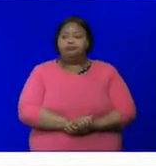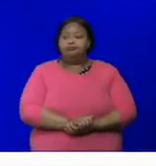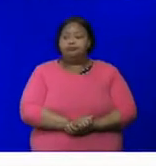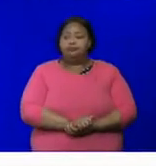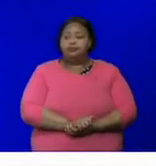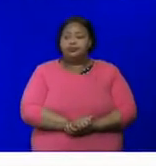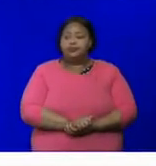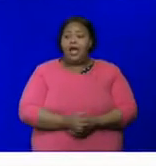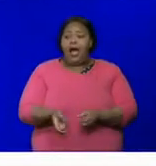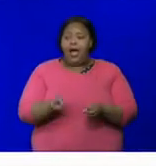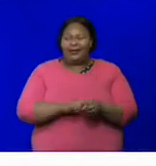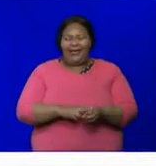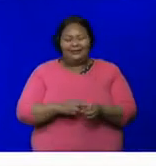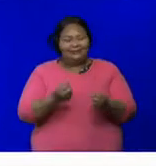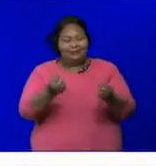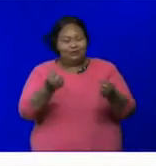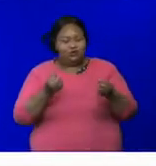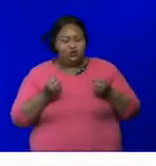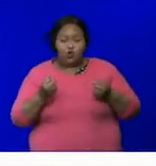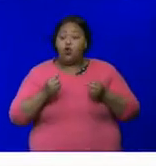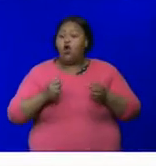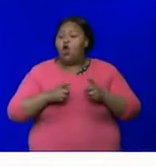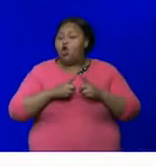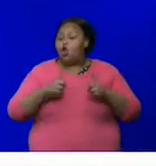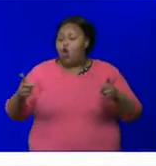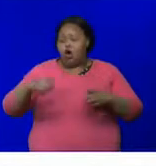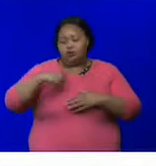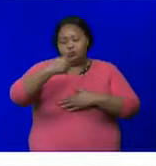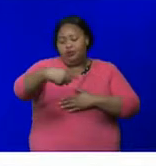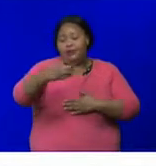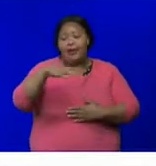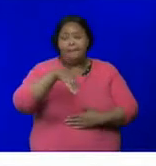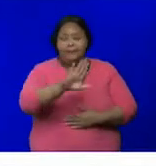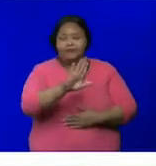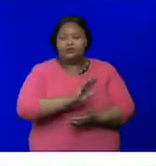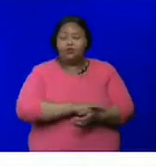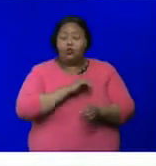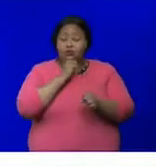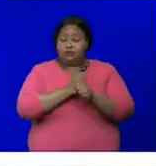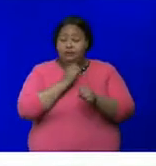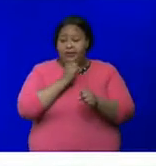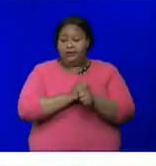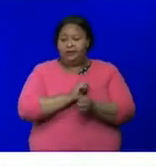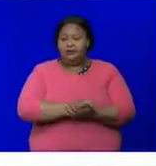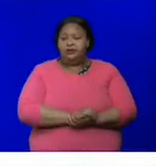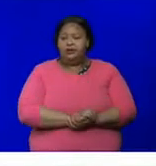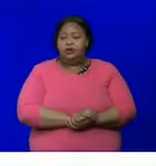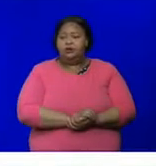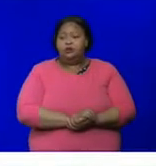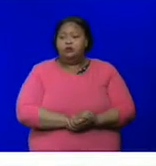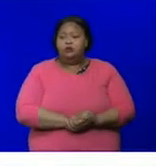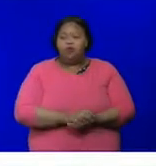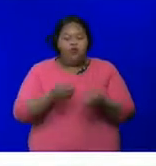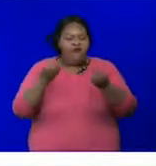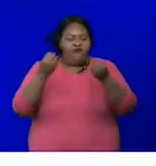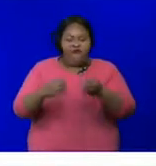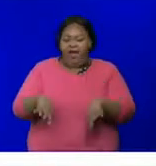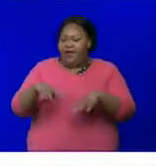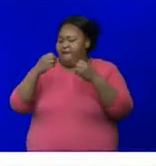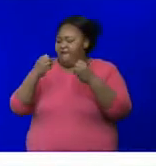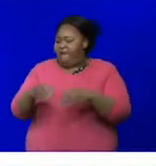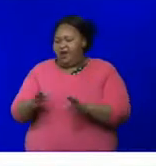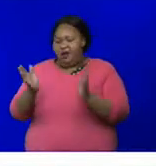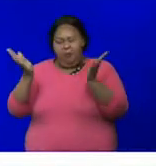tibe sustainable, tibe khona tiqhubeke ngiyakusebenza tingathi kumbe khona lamhla setiyehluleka kusebenza